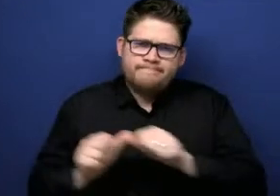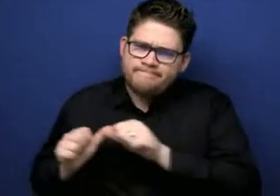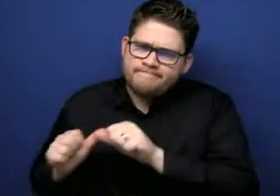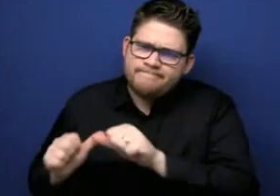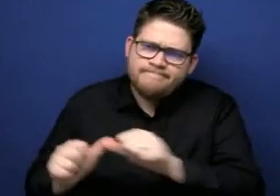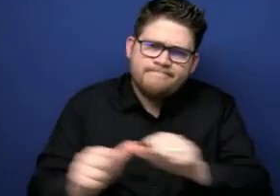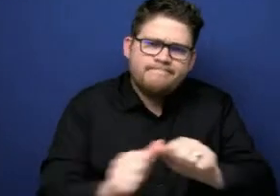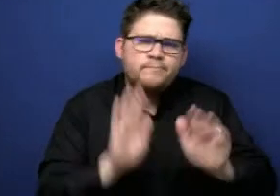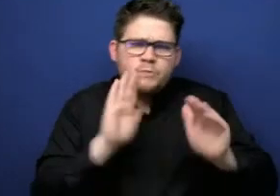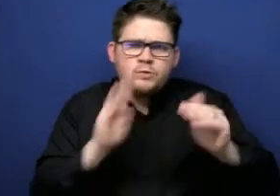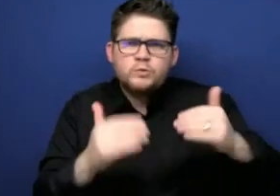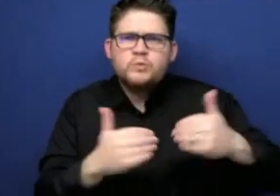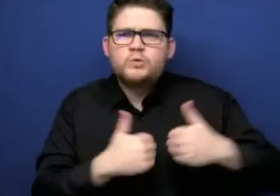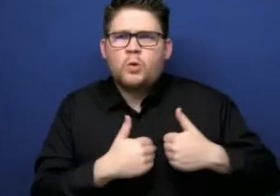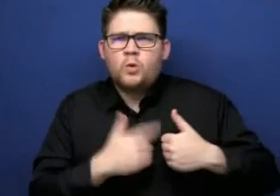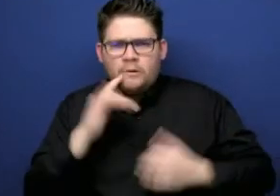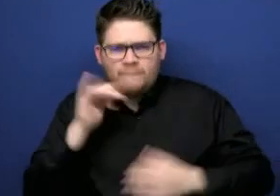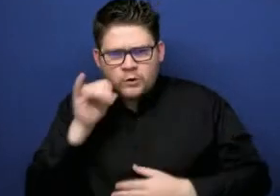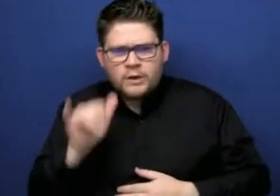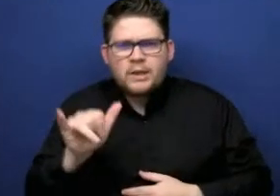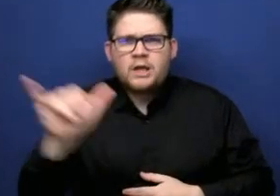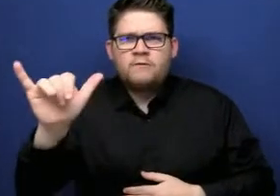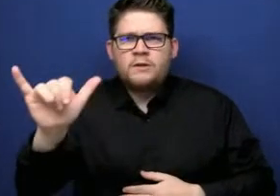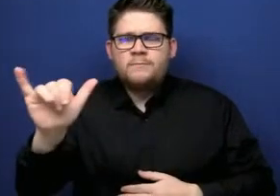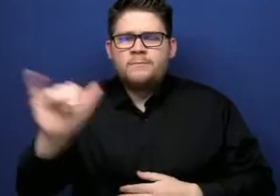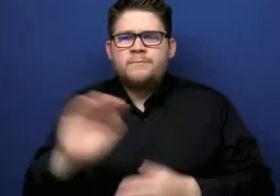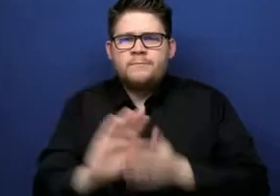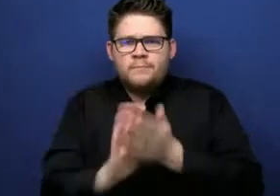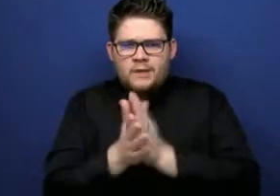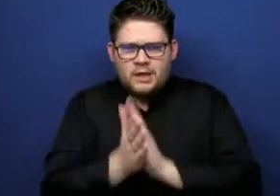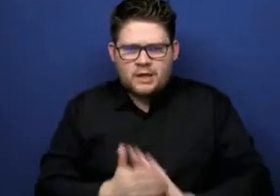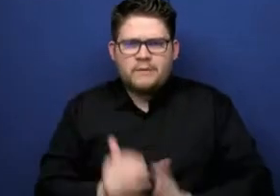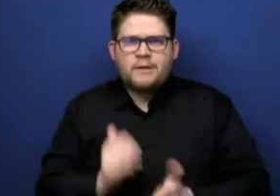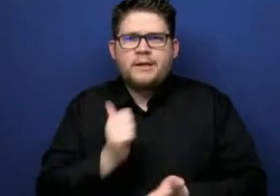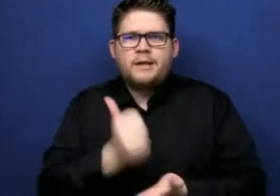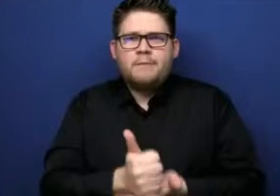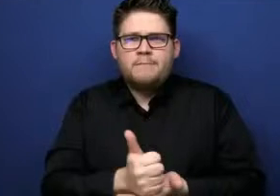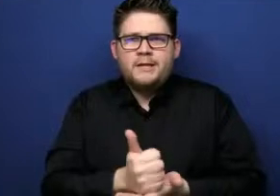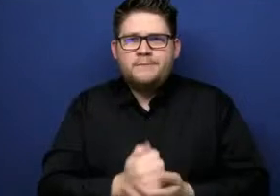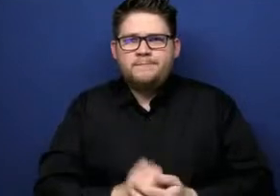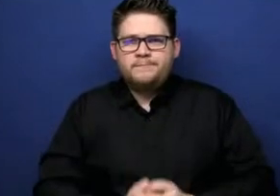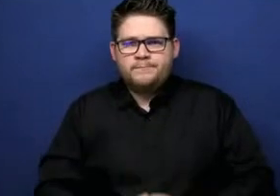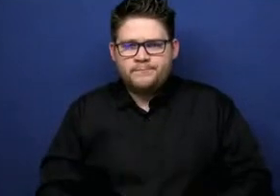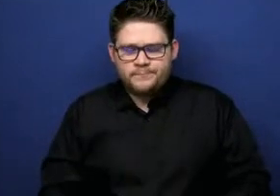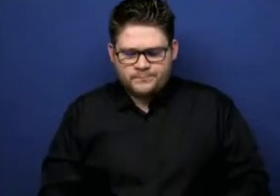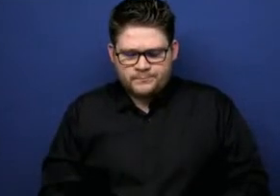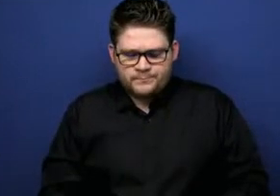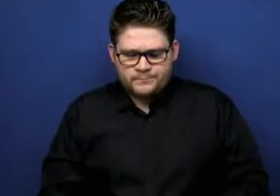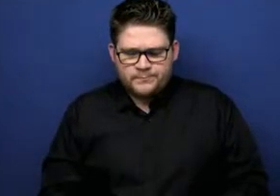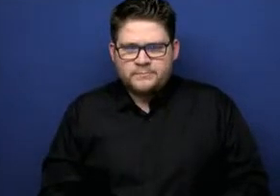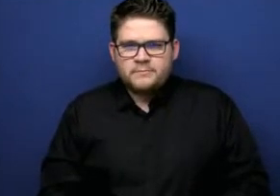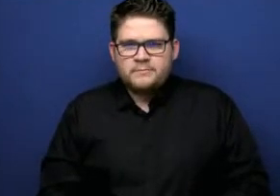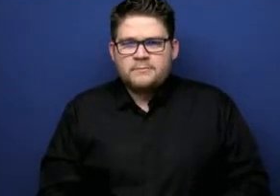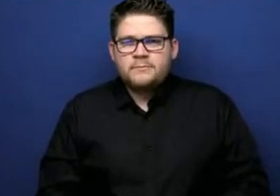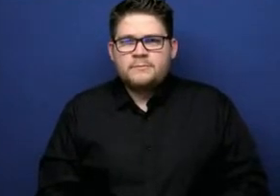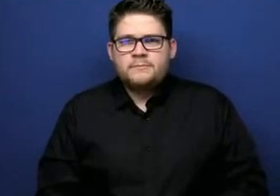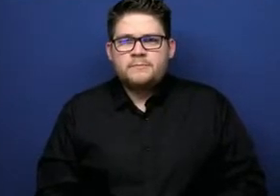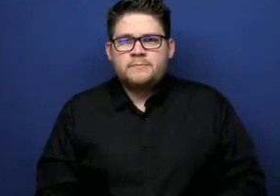peace. Amen. Now we continue with the memorial prayer, Kaddish Yatom, HaShoah.